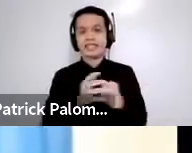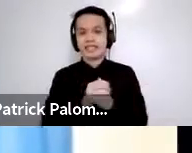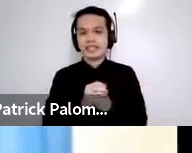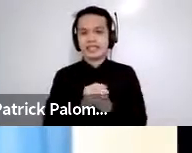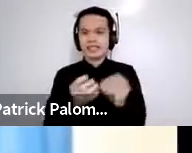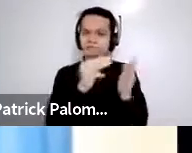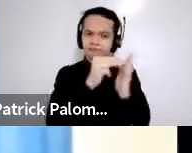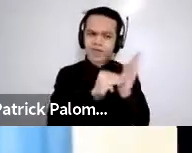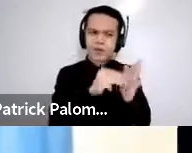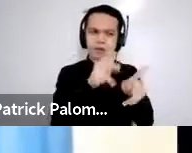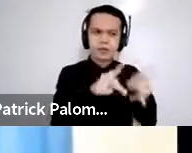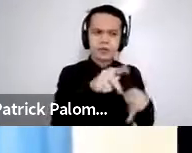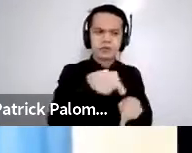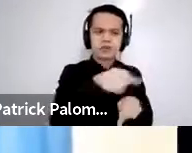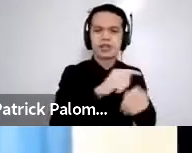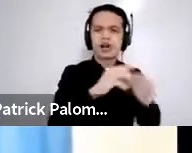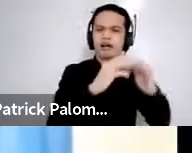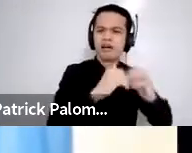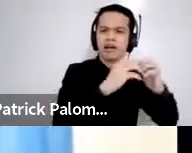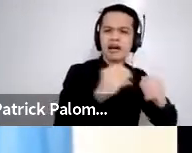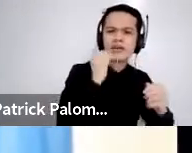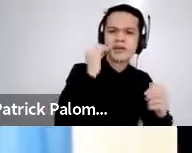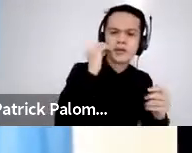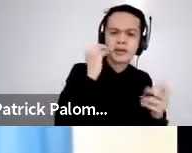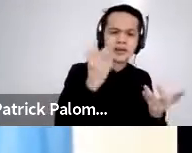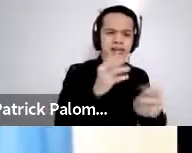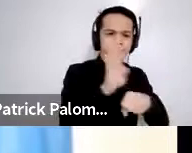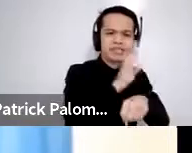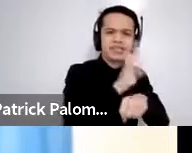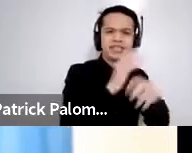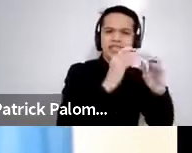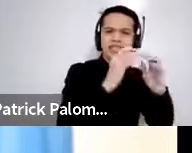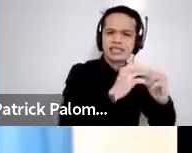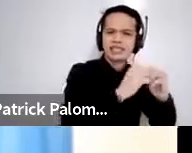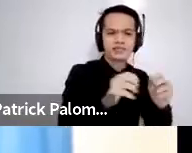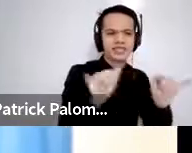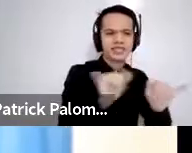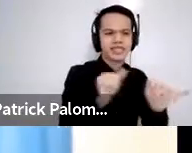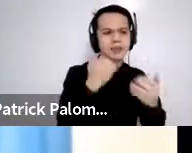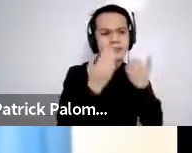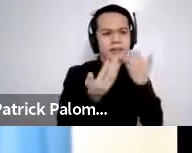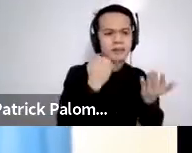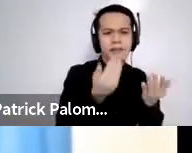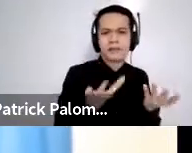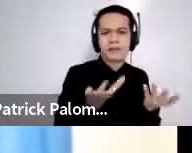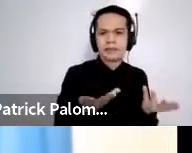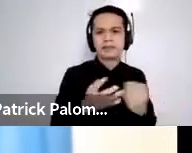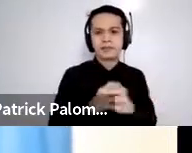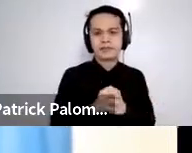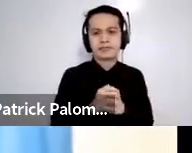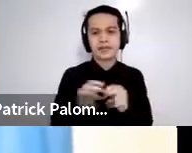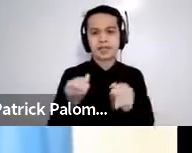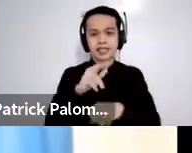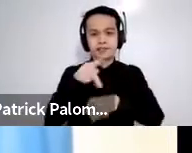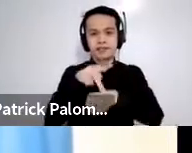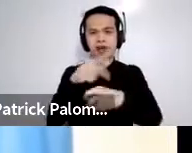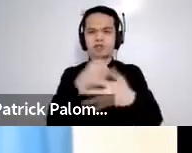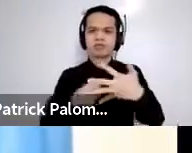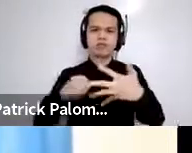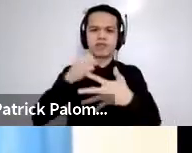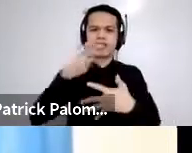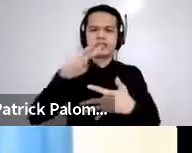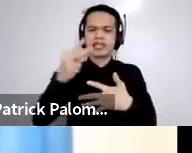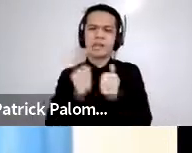homes, their livelihoods, and their lives. And you know that the Philippines is ranked the second most at-risk country in terms